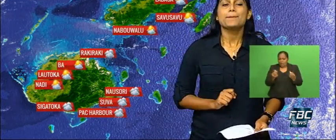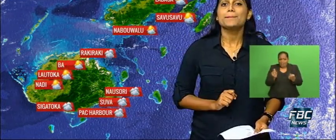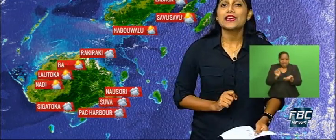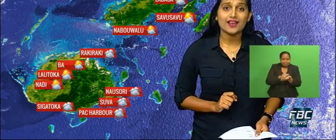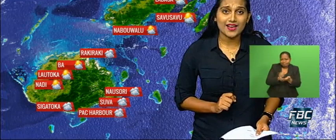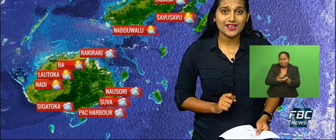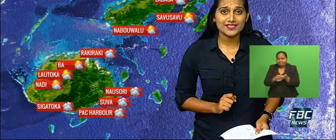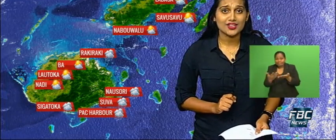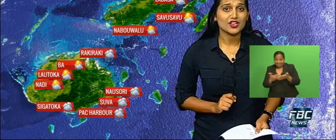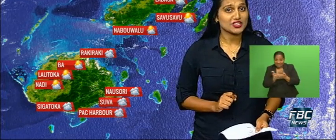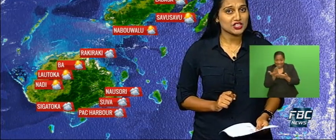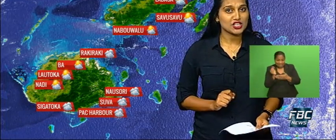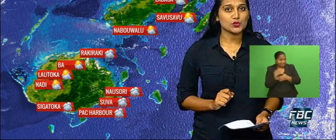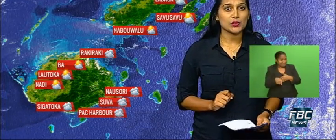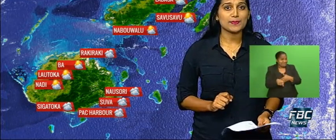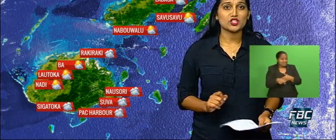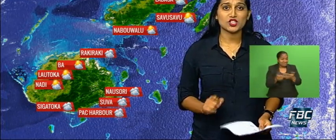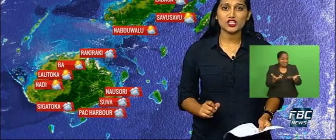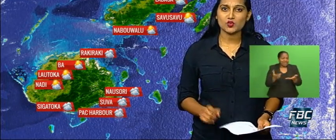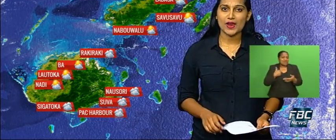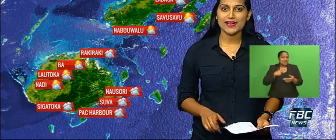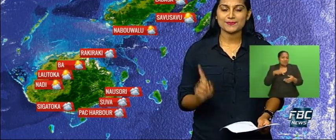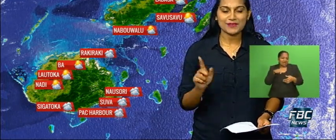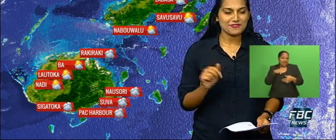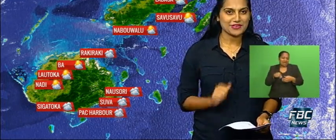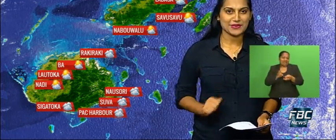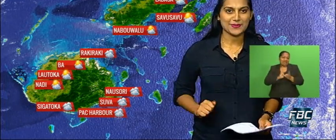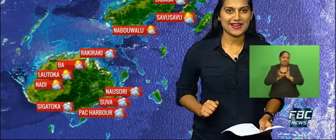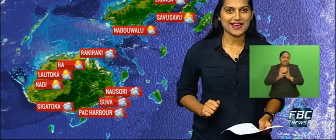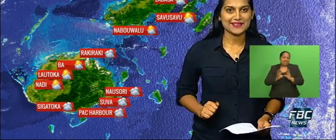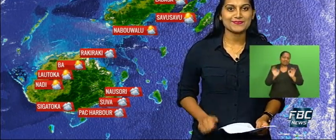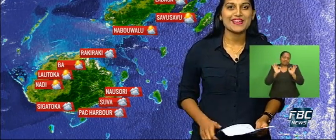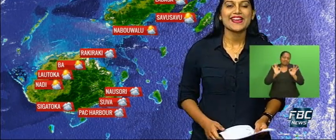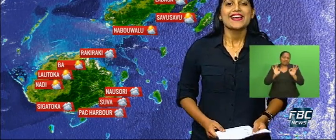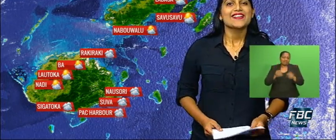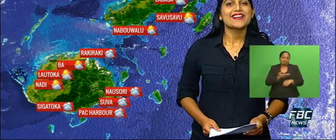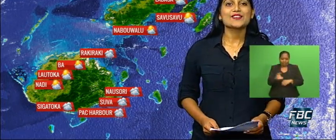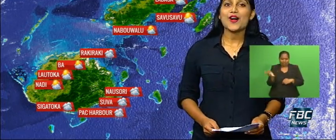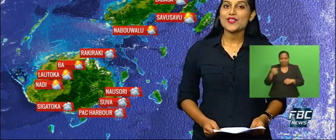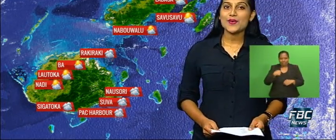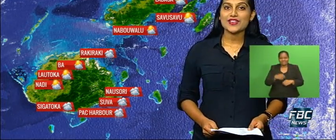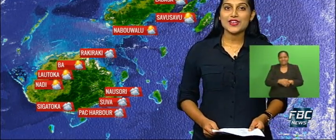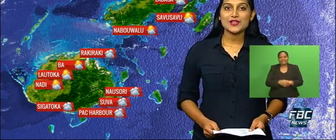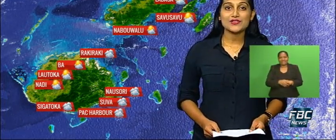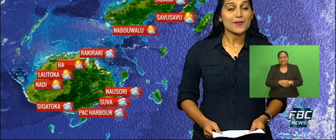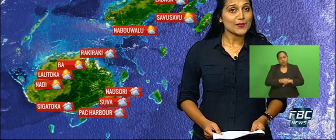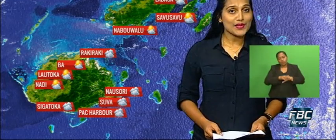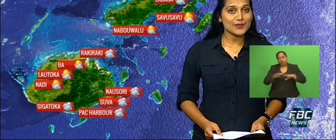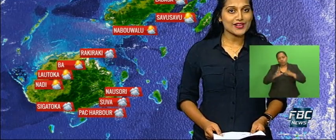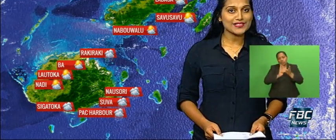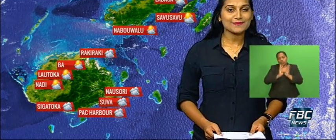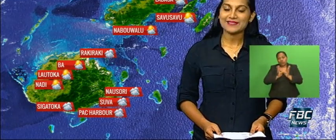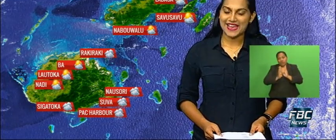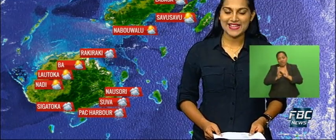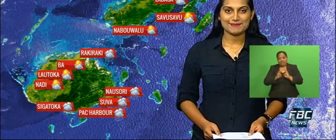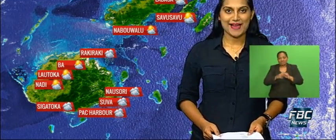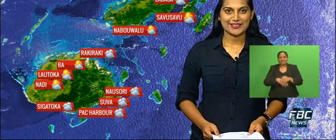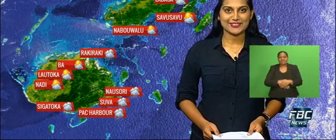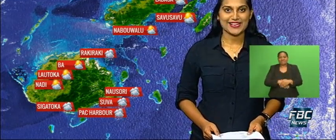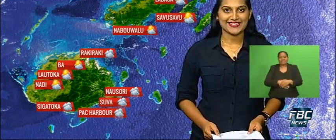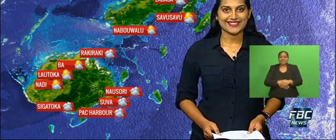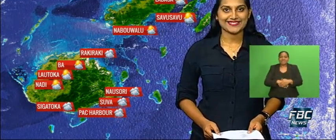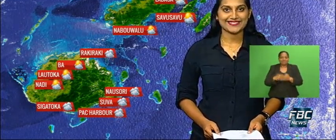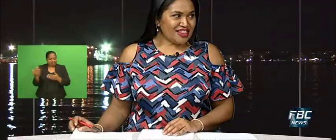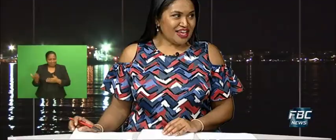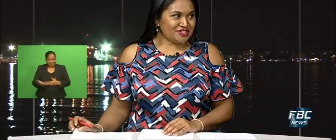must, because the conditions will be just right for you and I. That's all the weather news from the weather world. It's back